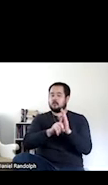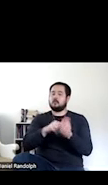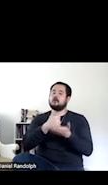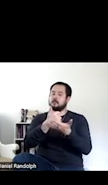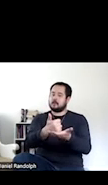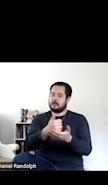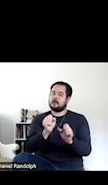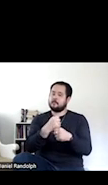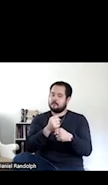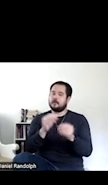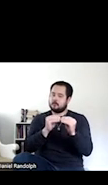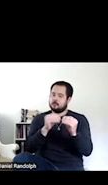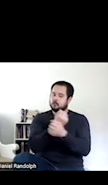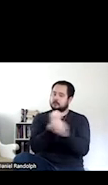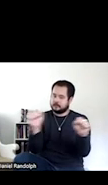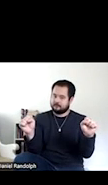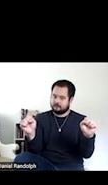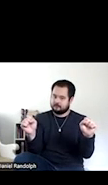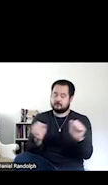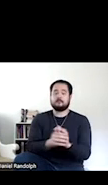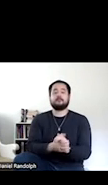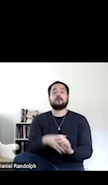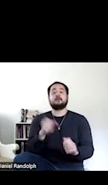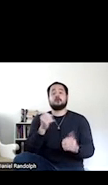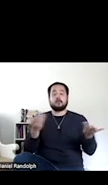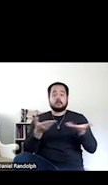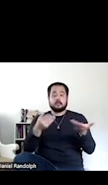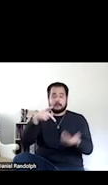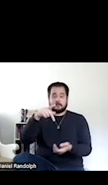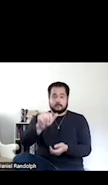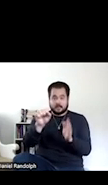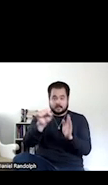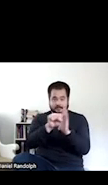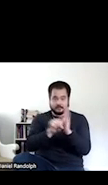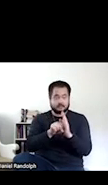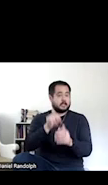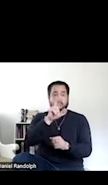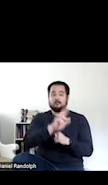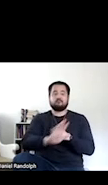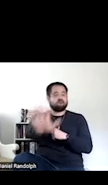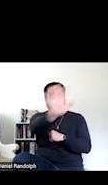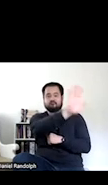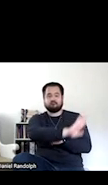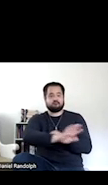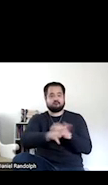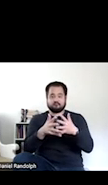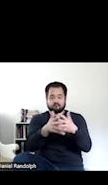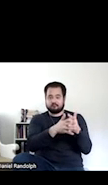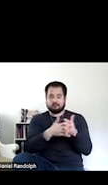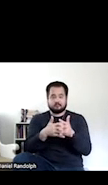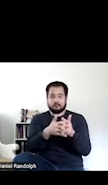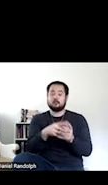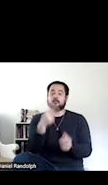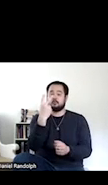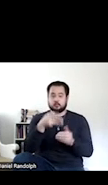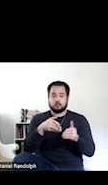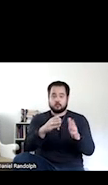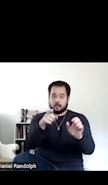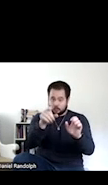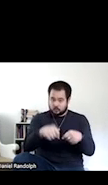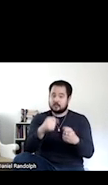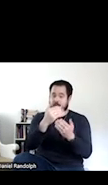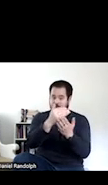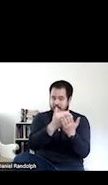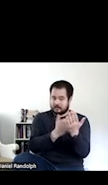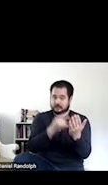So in the state of Pennsylvania or anywhere in the country, there's 2 ways that they can get on the list for these life-saving smoke alarms. One,